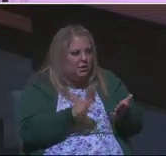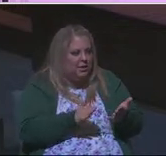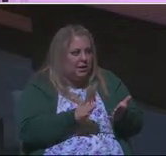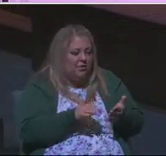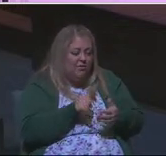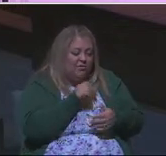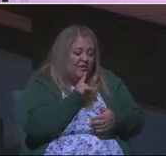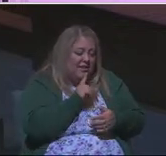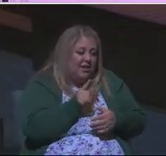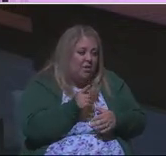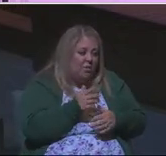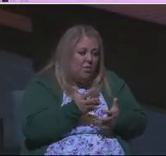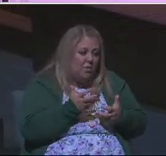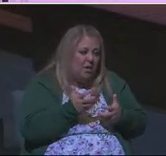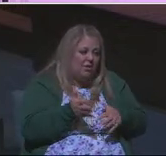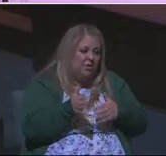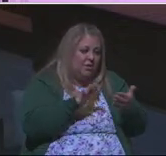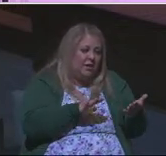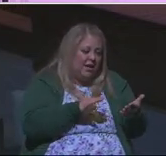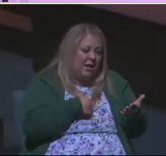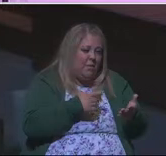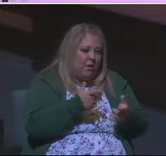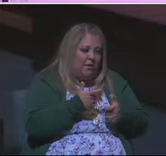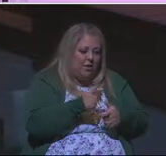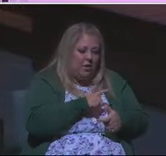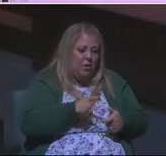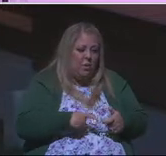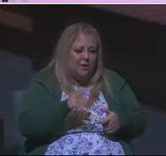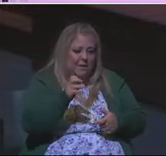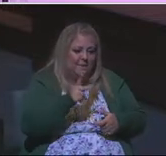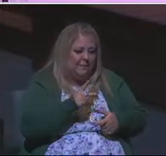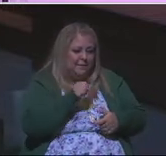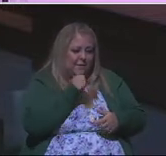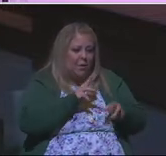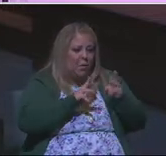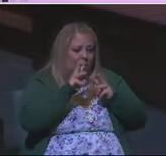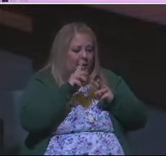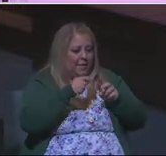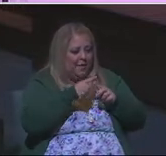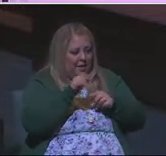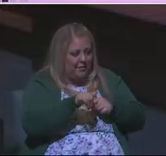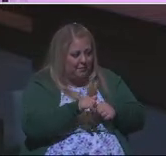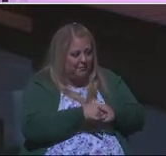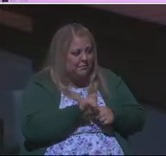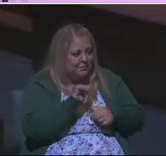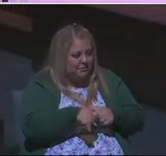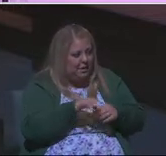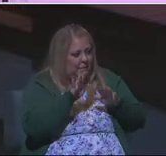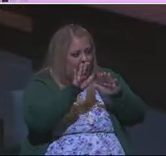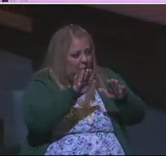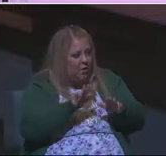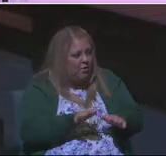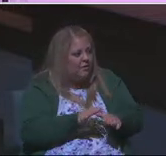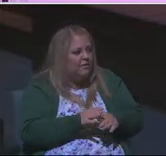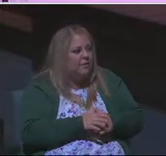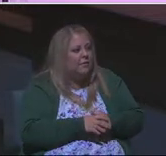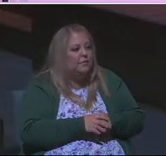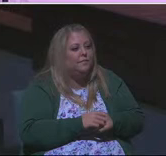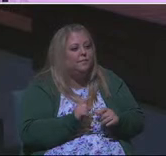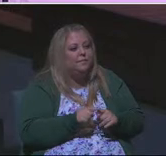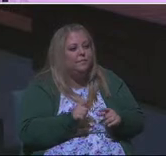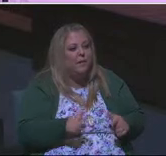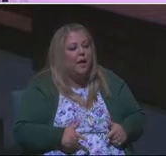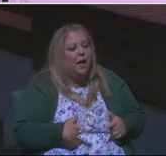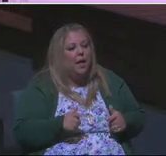die. I want the Lord to come back and not have to worry about that. Wouldn't that be great? That'd be wonderful. But listen, we